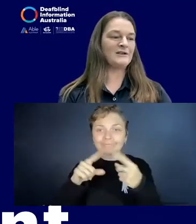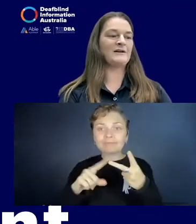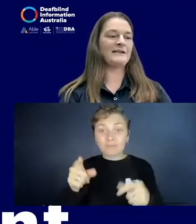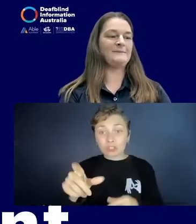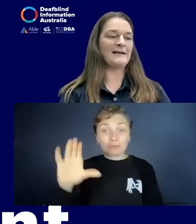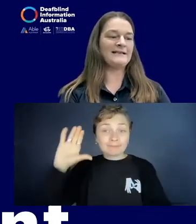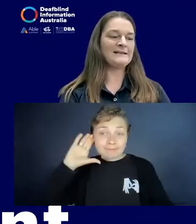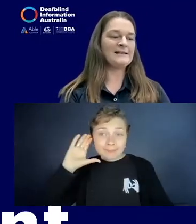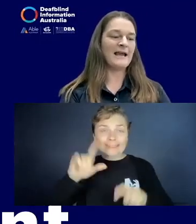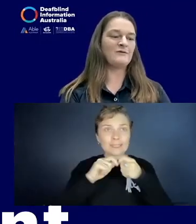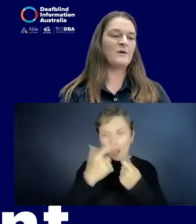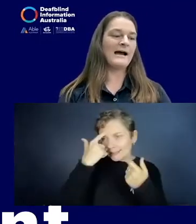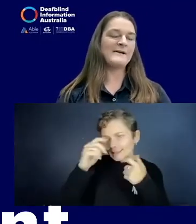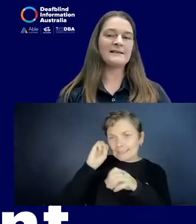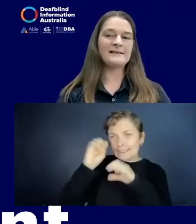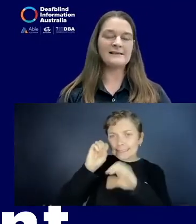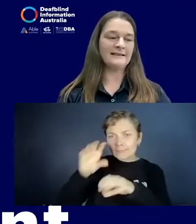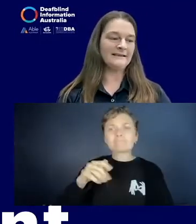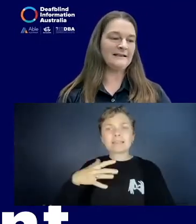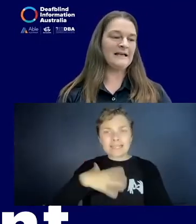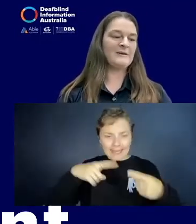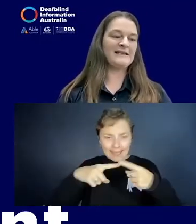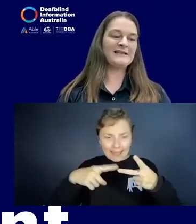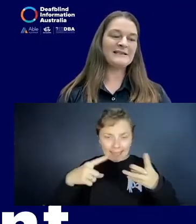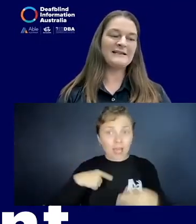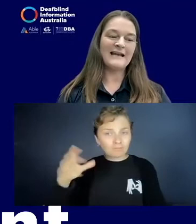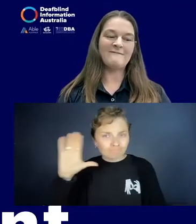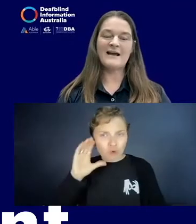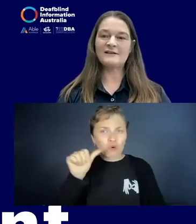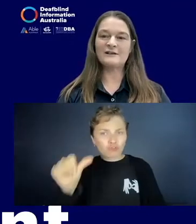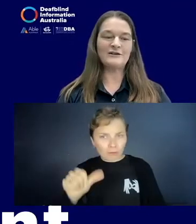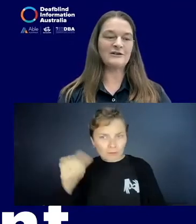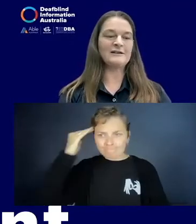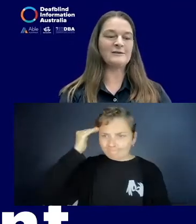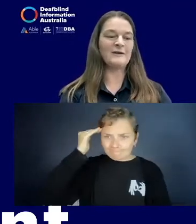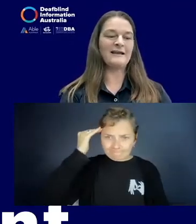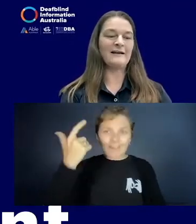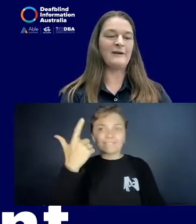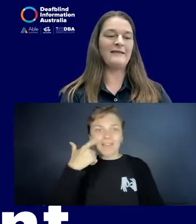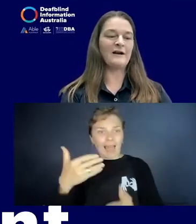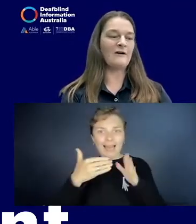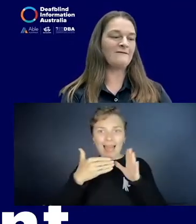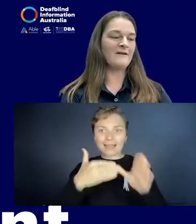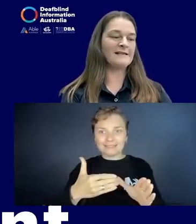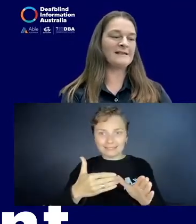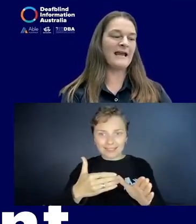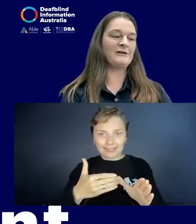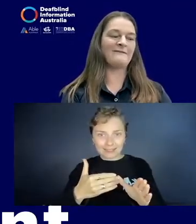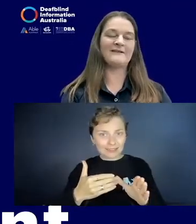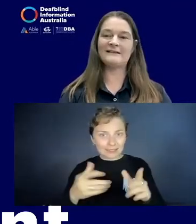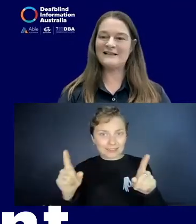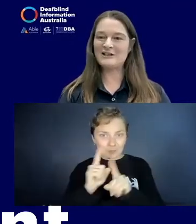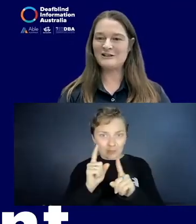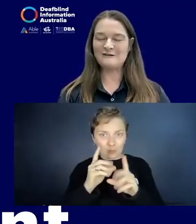to our team's ideas and requirements, persisted and found solutions within the confines and